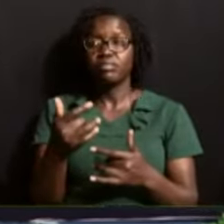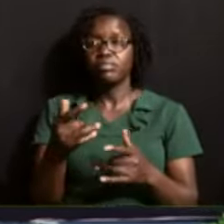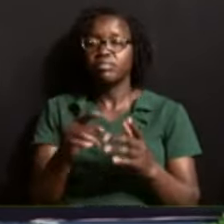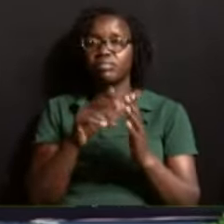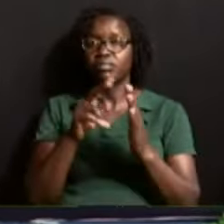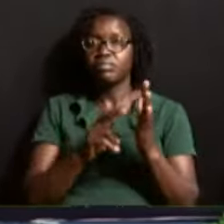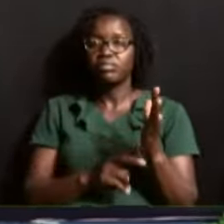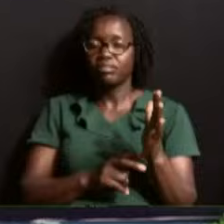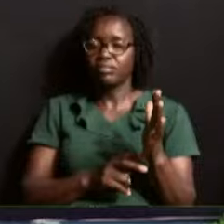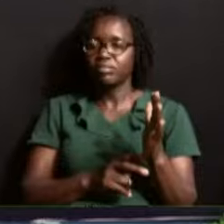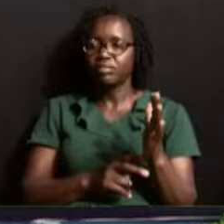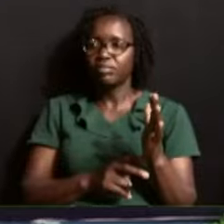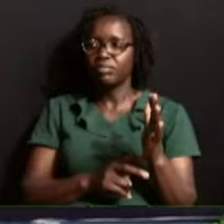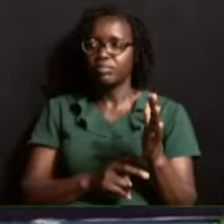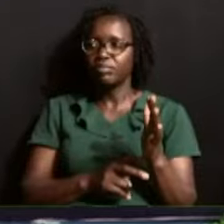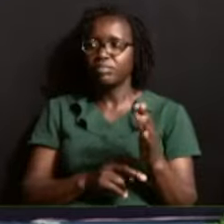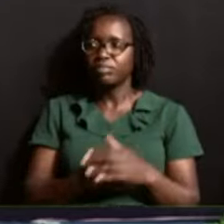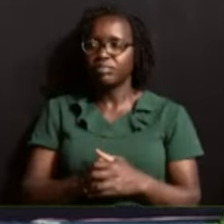particular text,